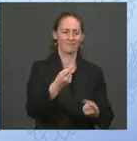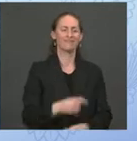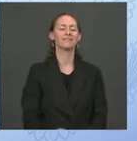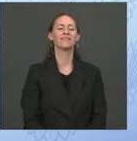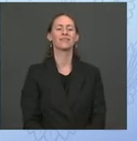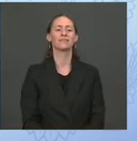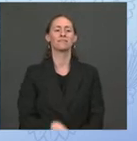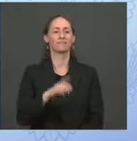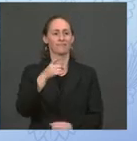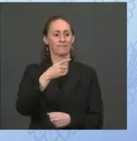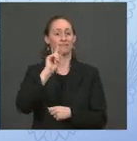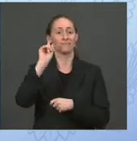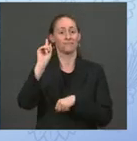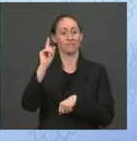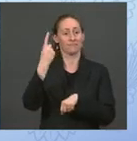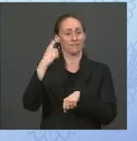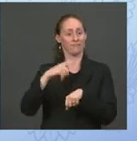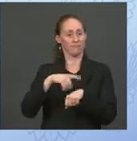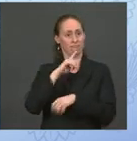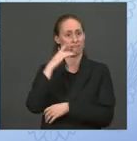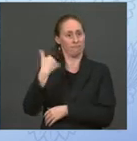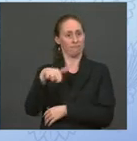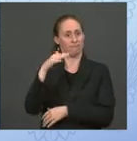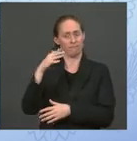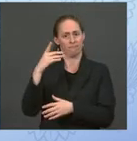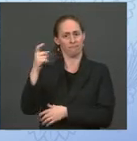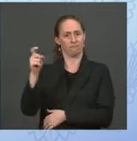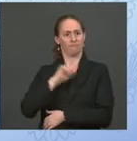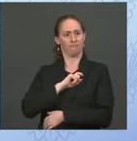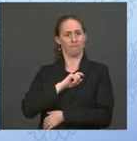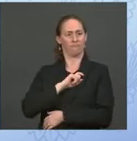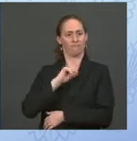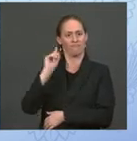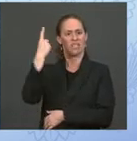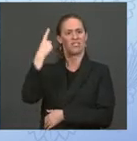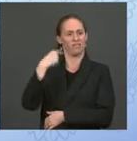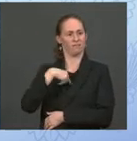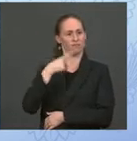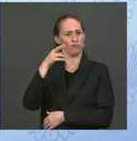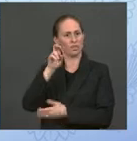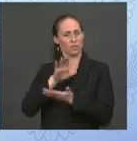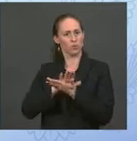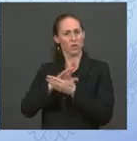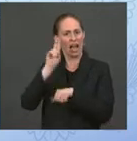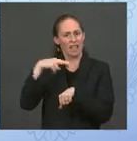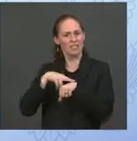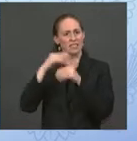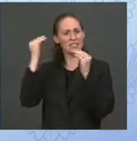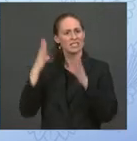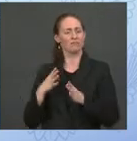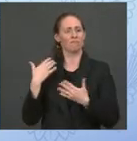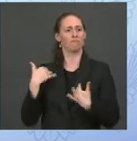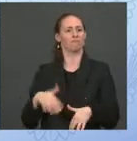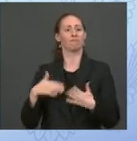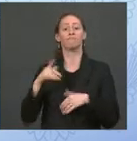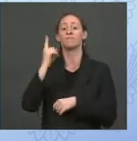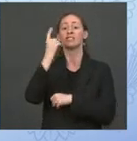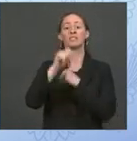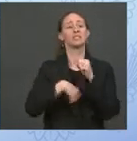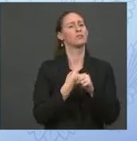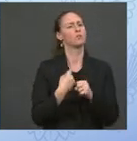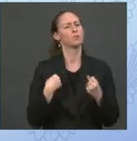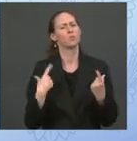prestigious title of National Teacher of the Year, I have dedicated my year to lifting up the importance of making a